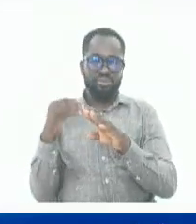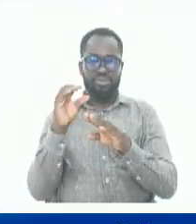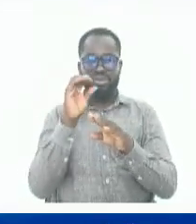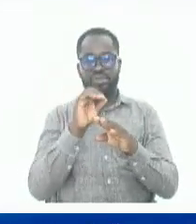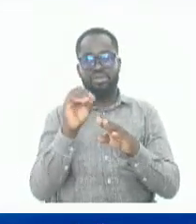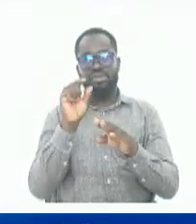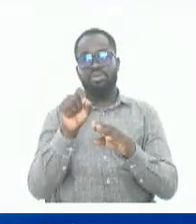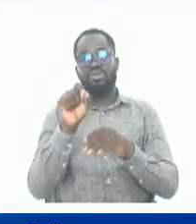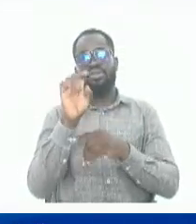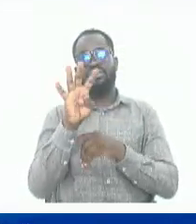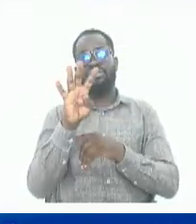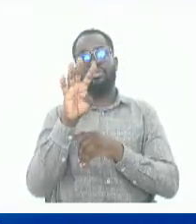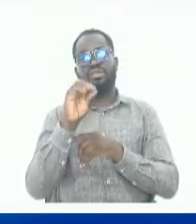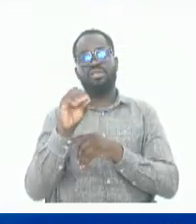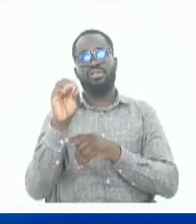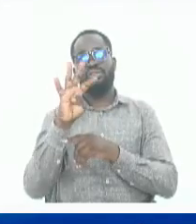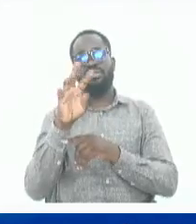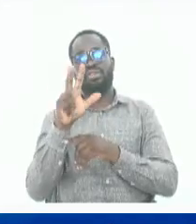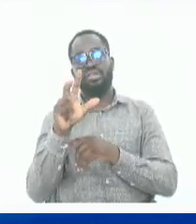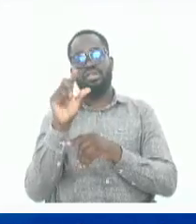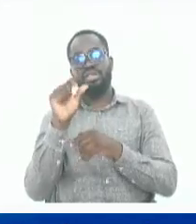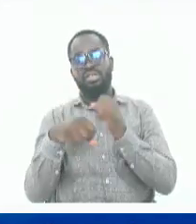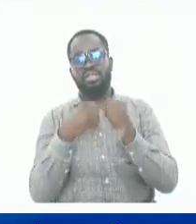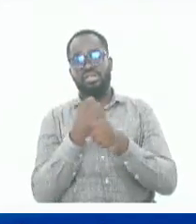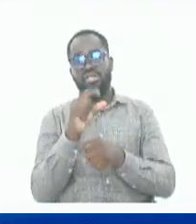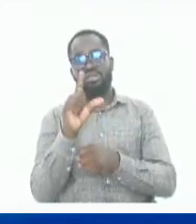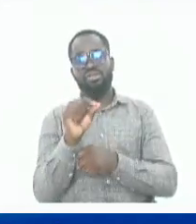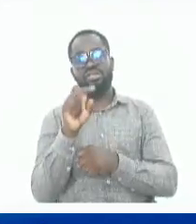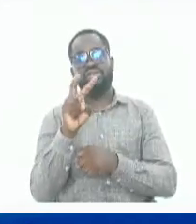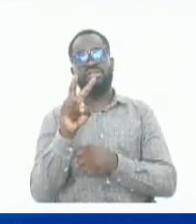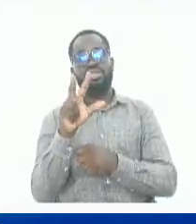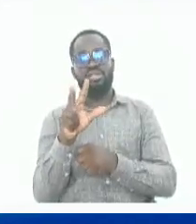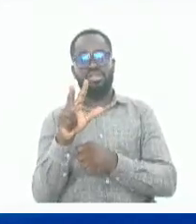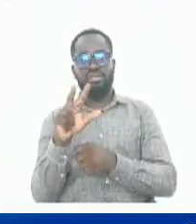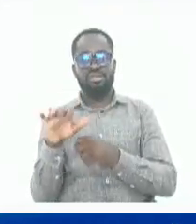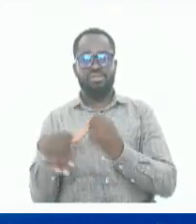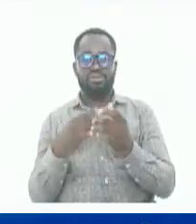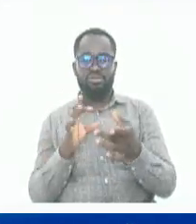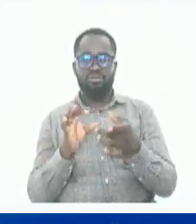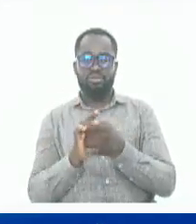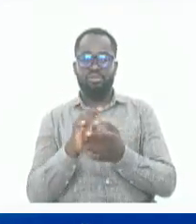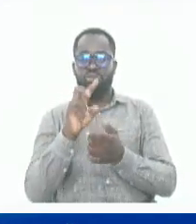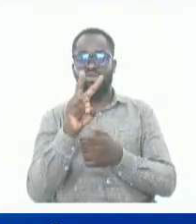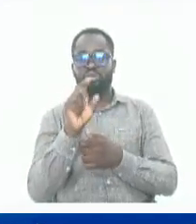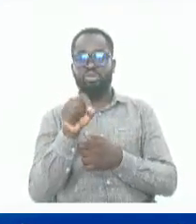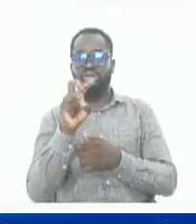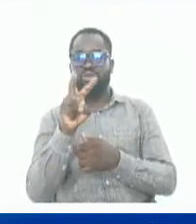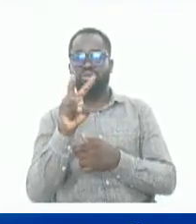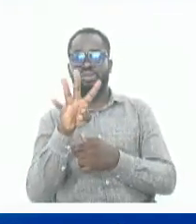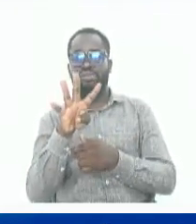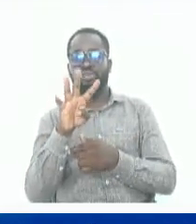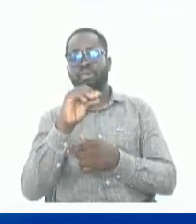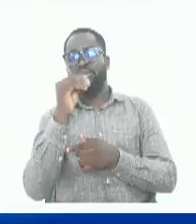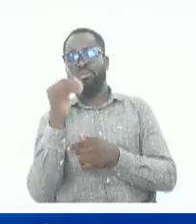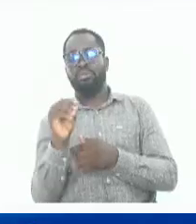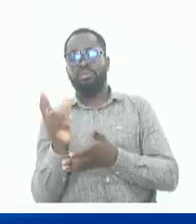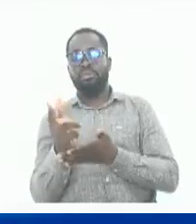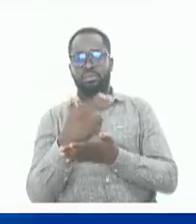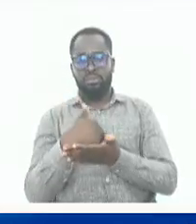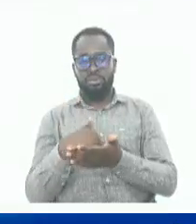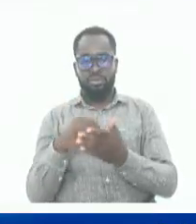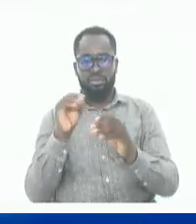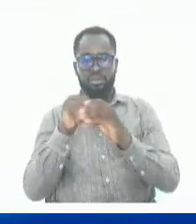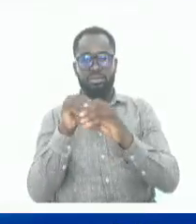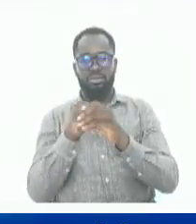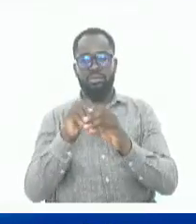0.4703 in the year 2023. This corresponds to a 2.24% return to investors.